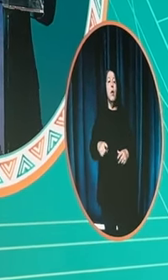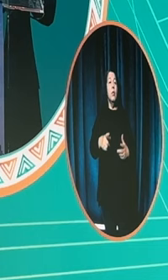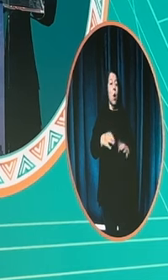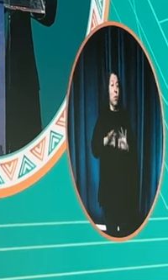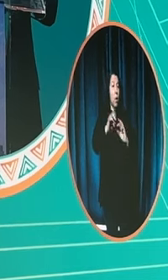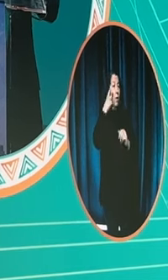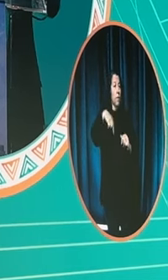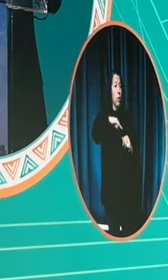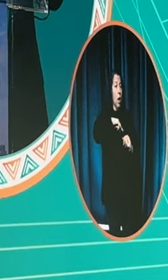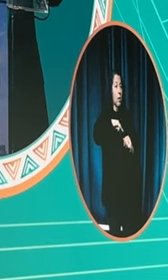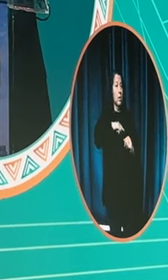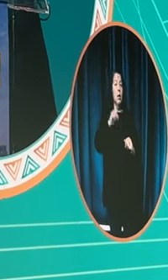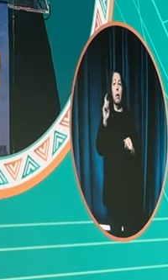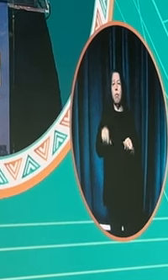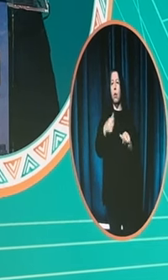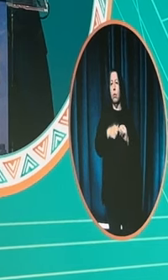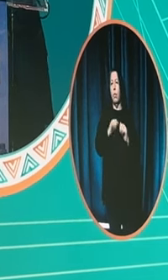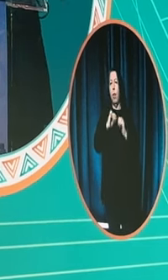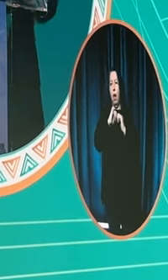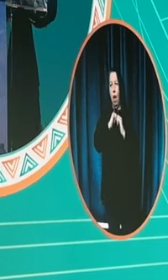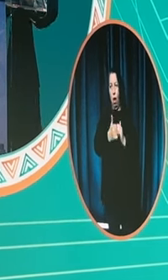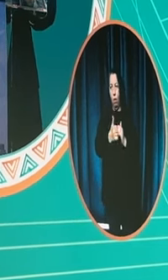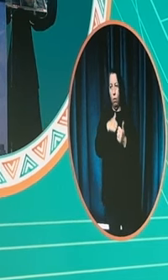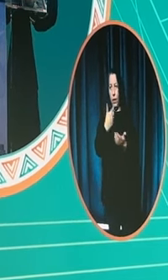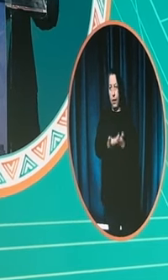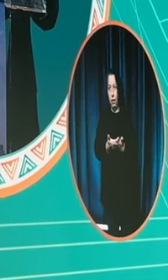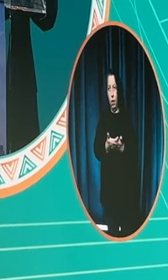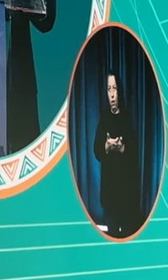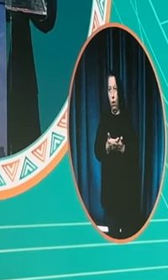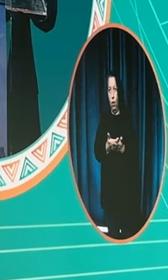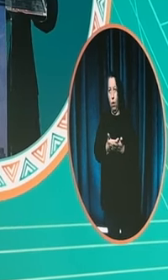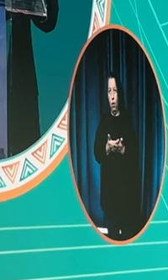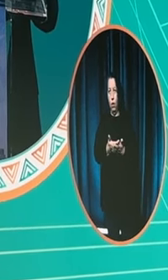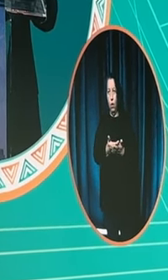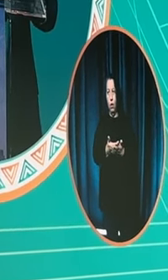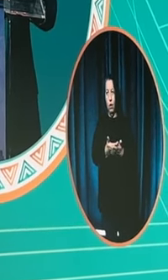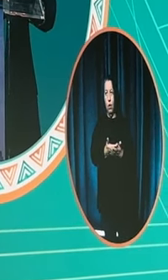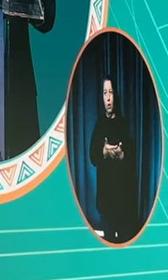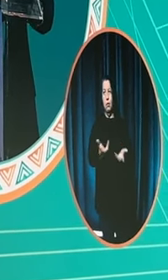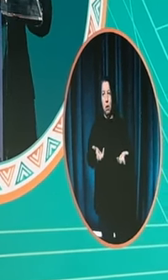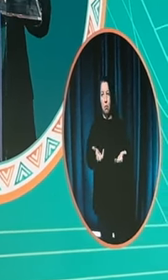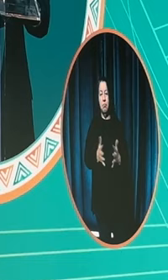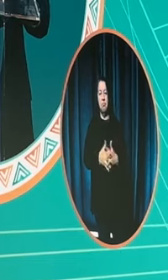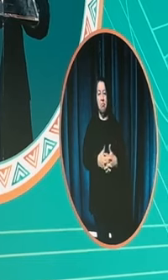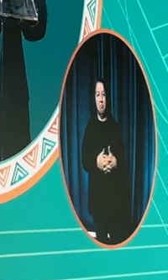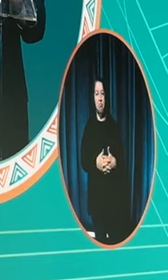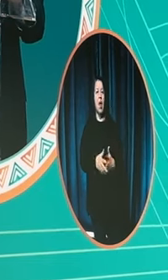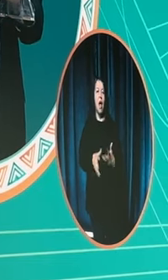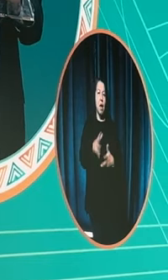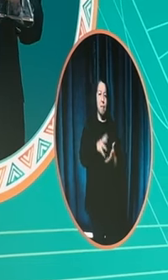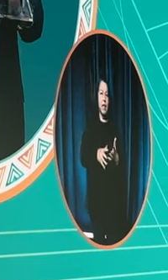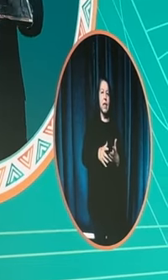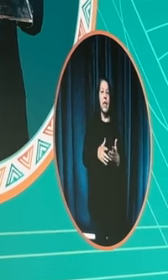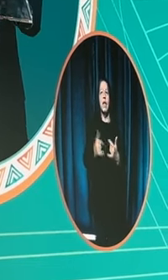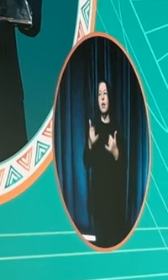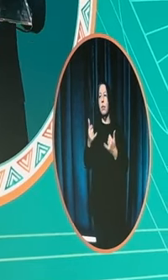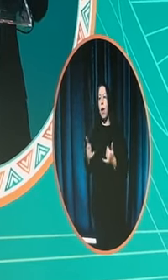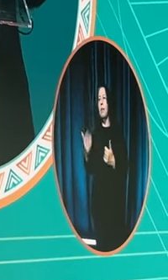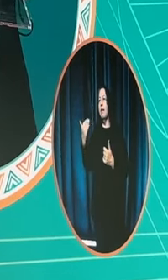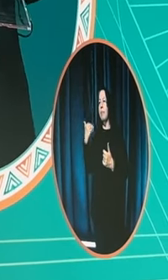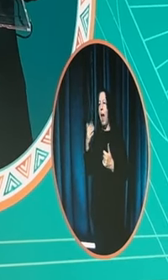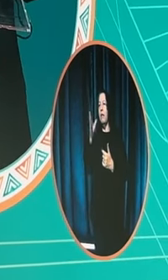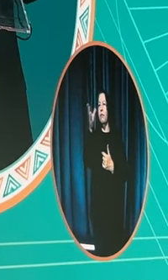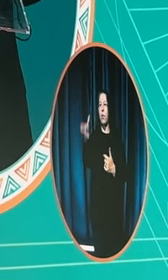need to remember how we get there. So I am mixing the present and the past and the future all together in